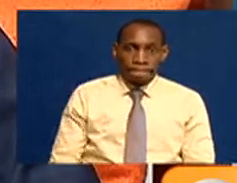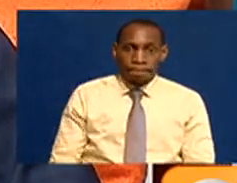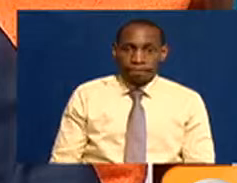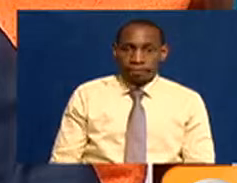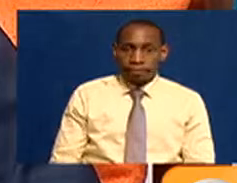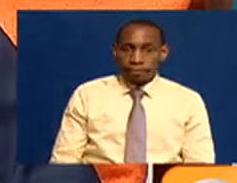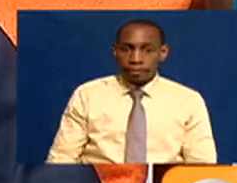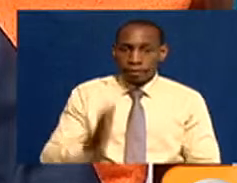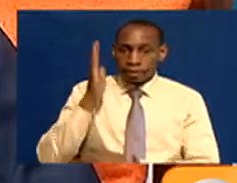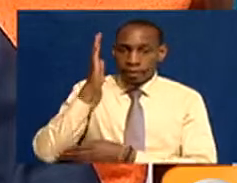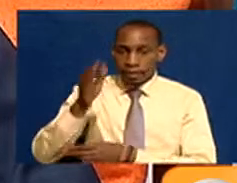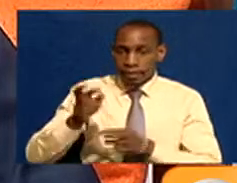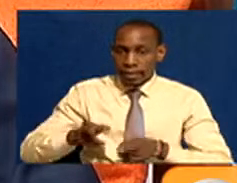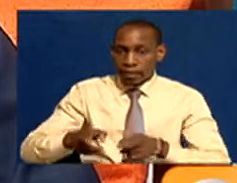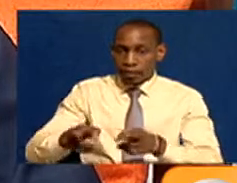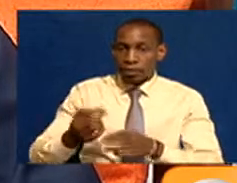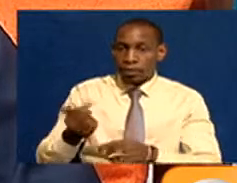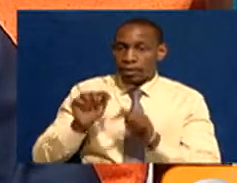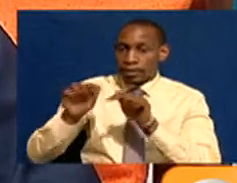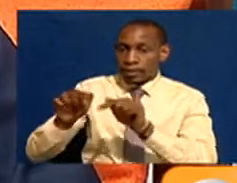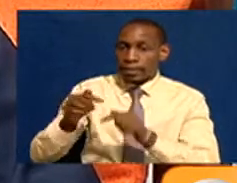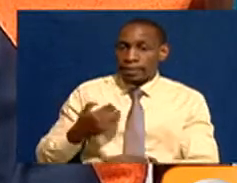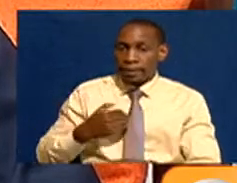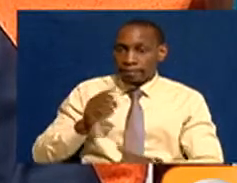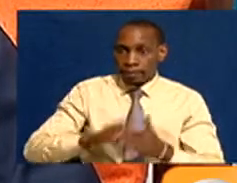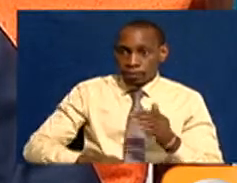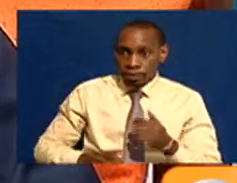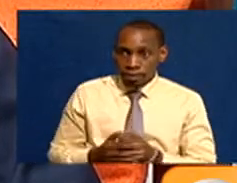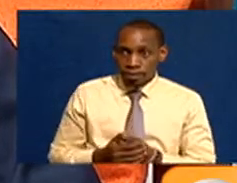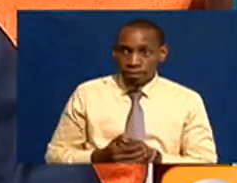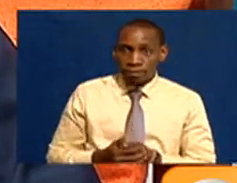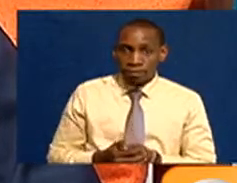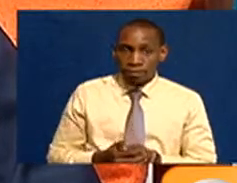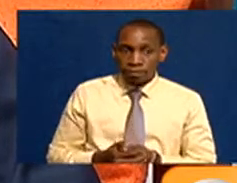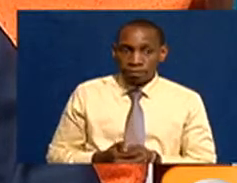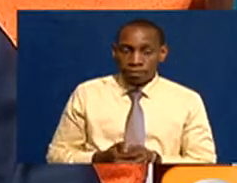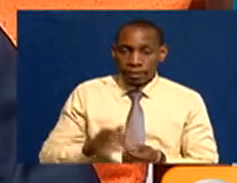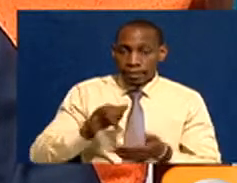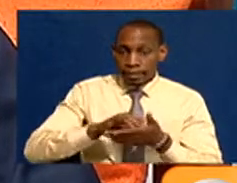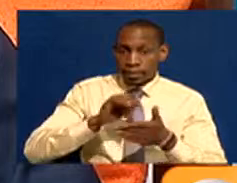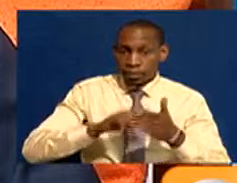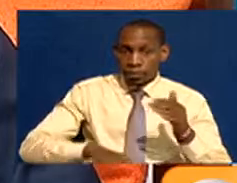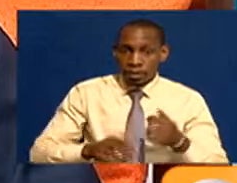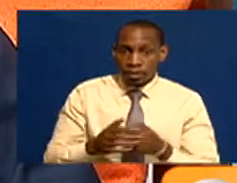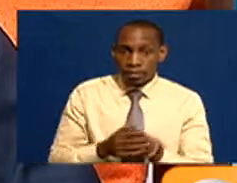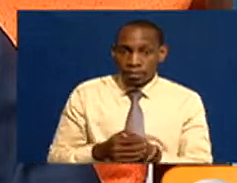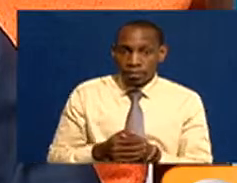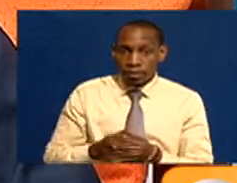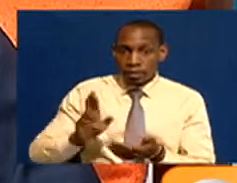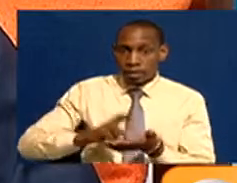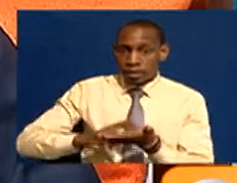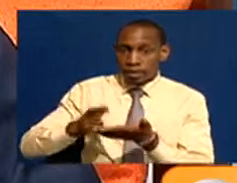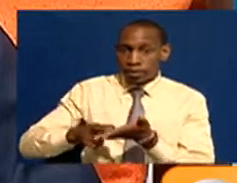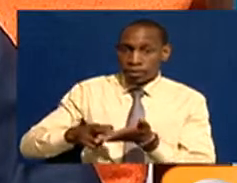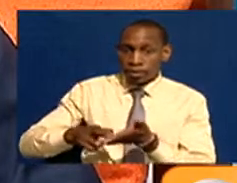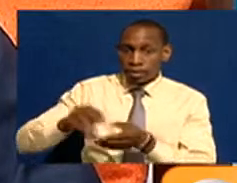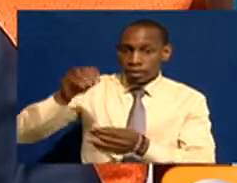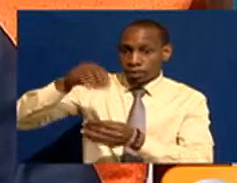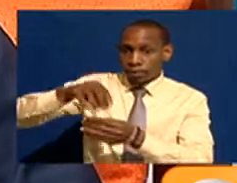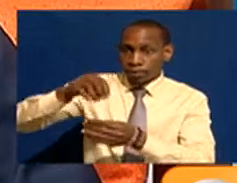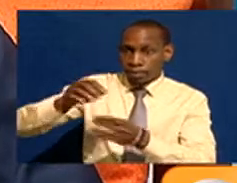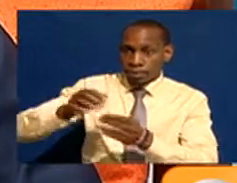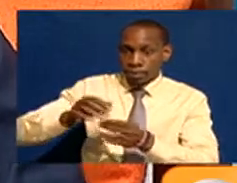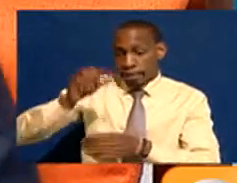Expressway, our only criticism about Expressway was basically that the resources that were put